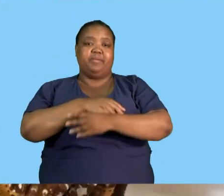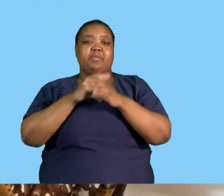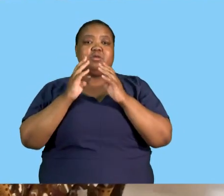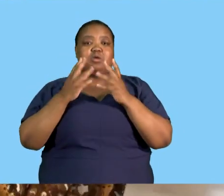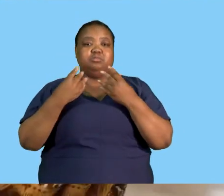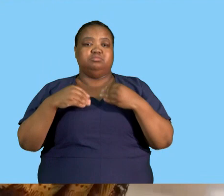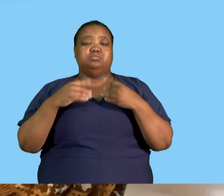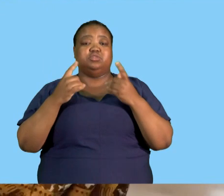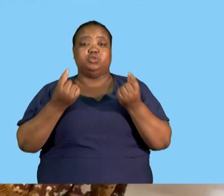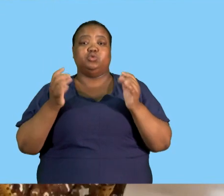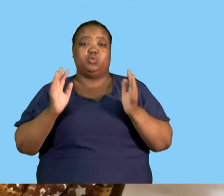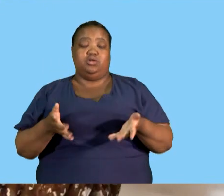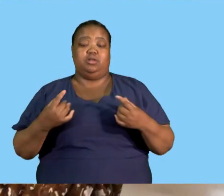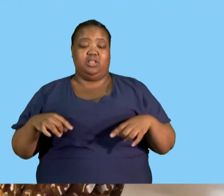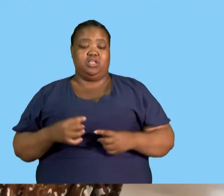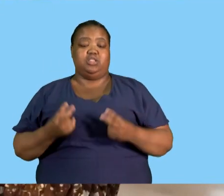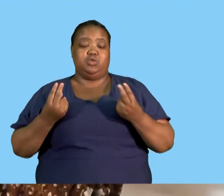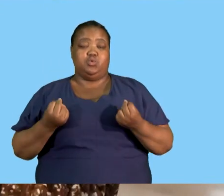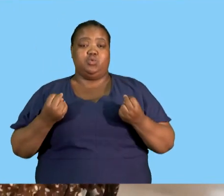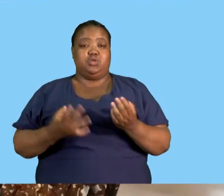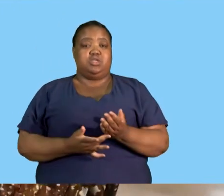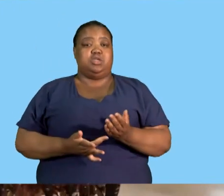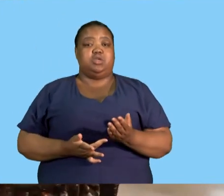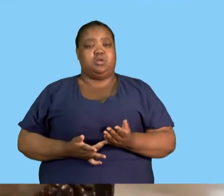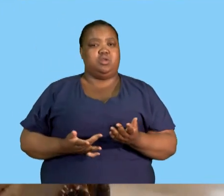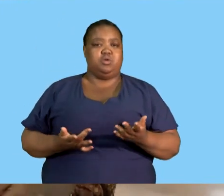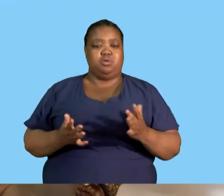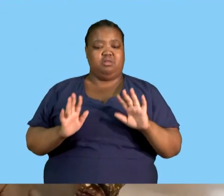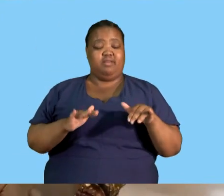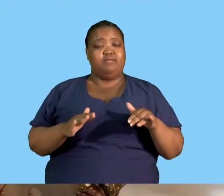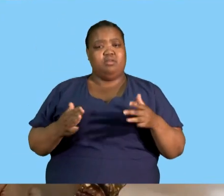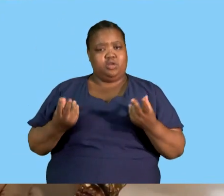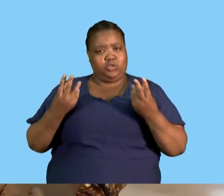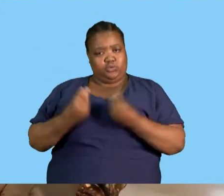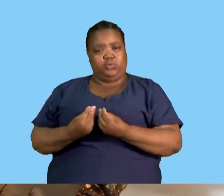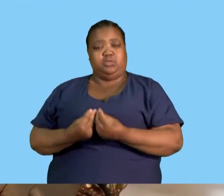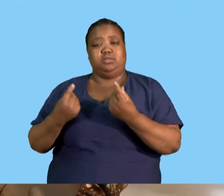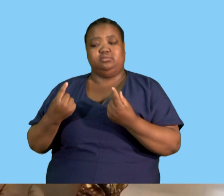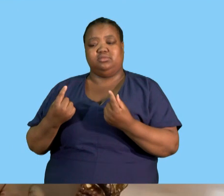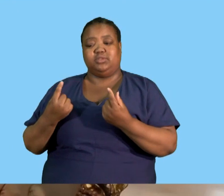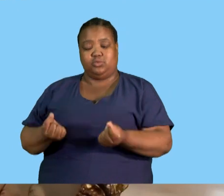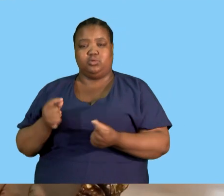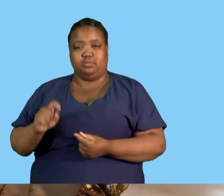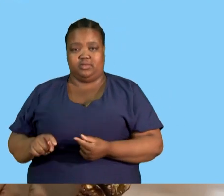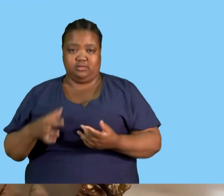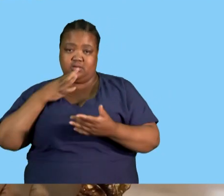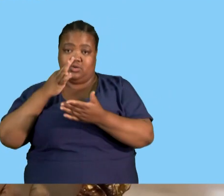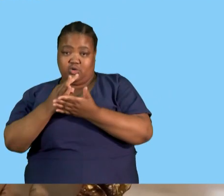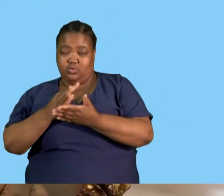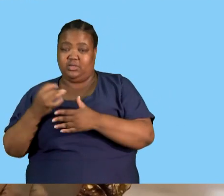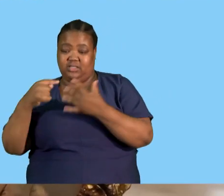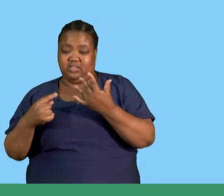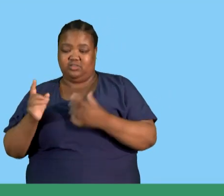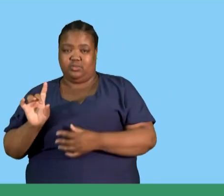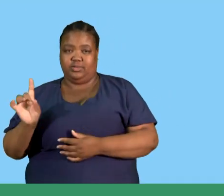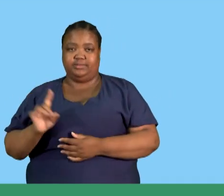the latest innovations in new machinery. No, we need to do something. What do you then recommend? Right, let's do our